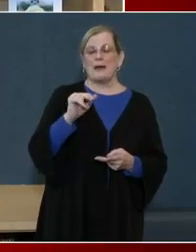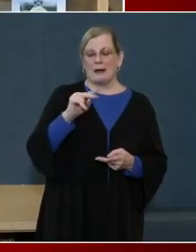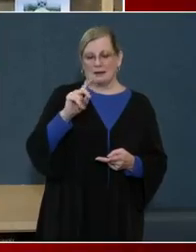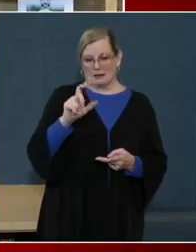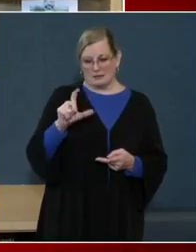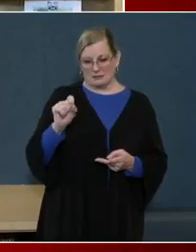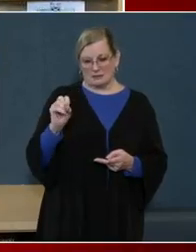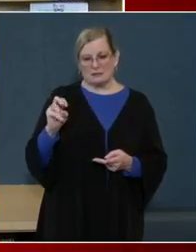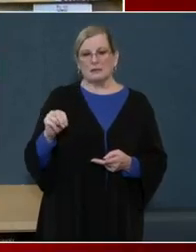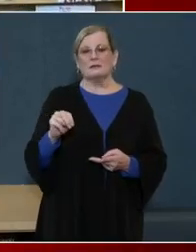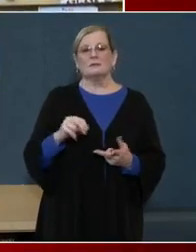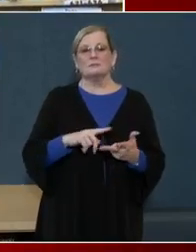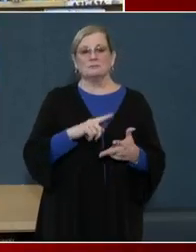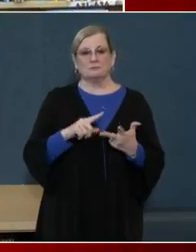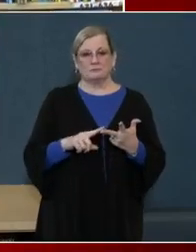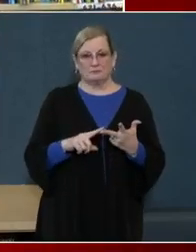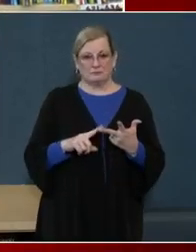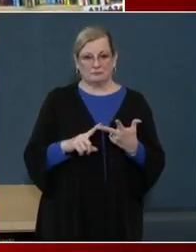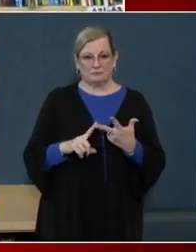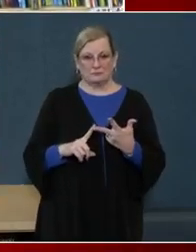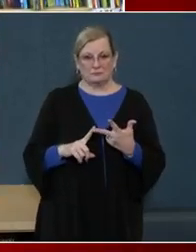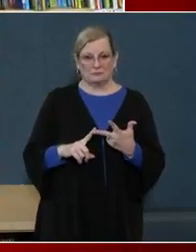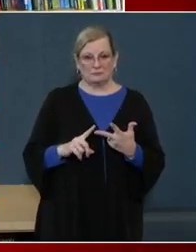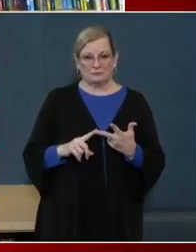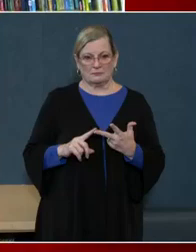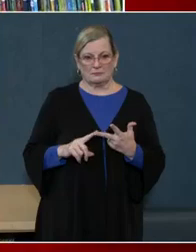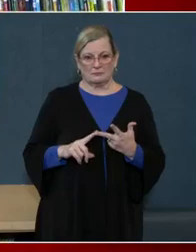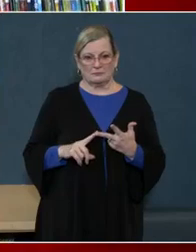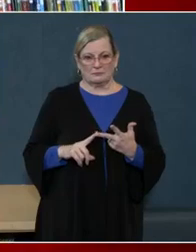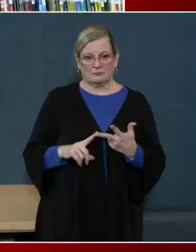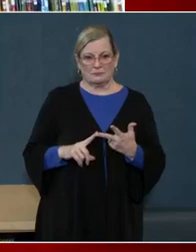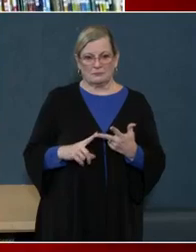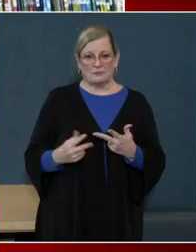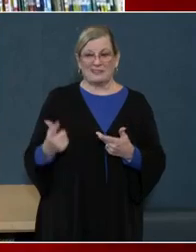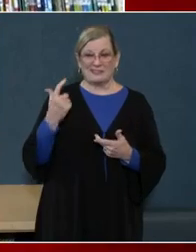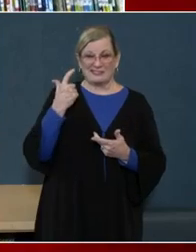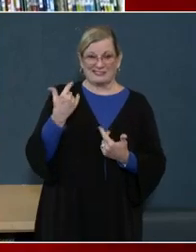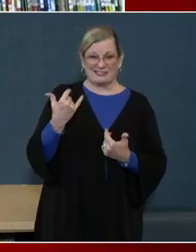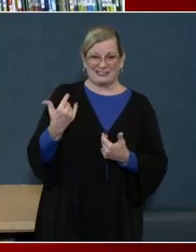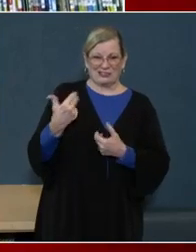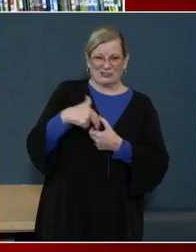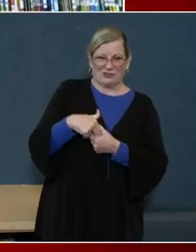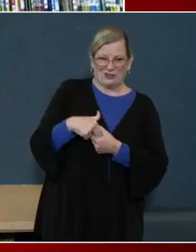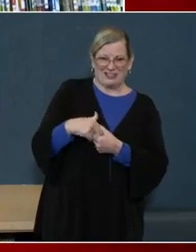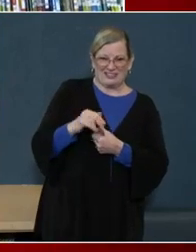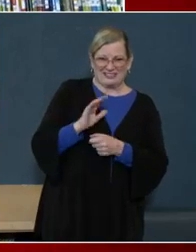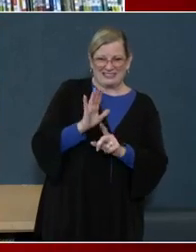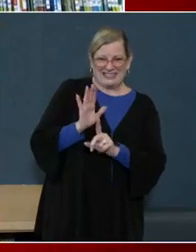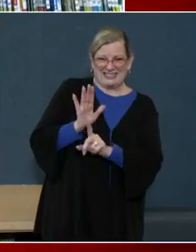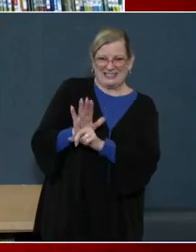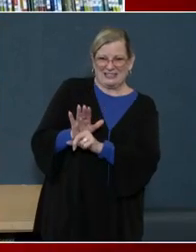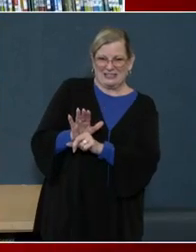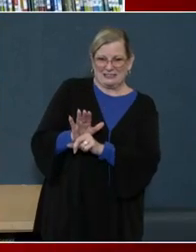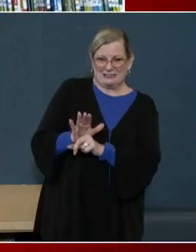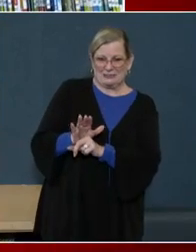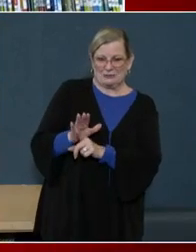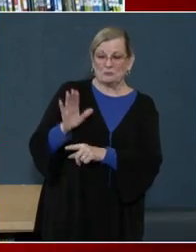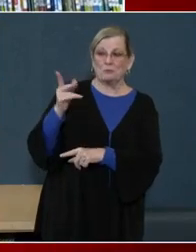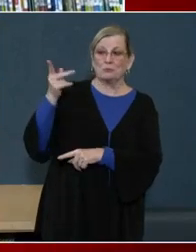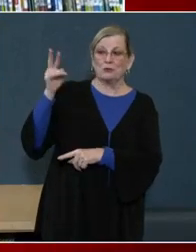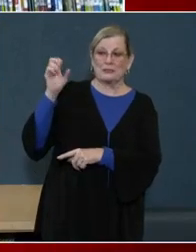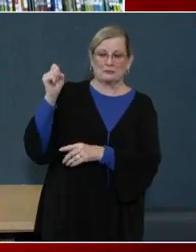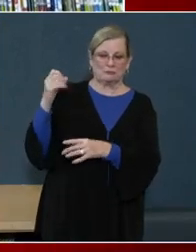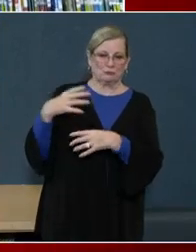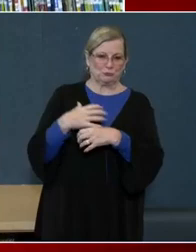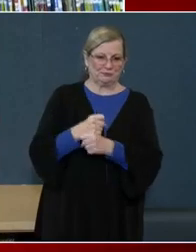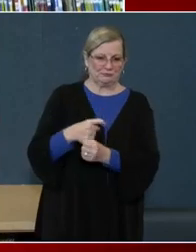the pandemic, the chairman is joining us for his press briefing that he conducts prior